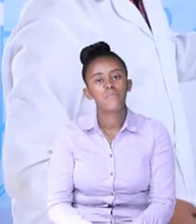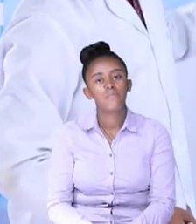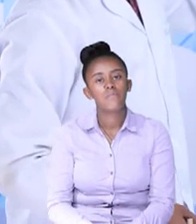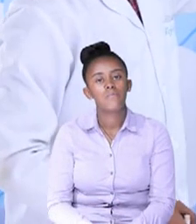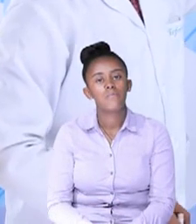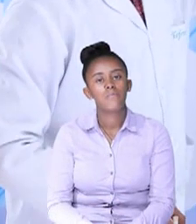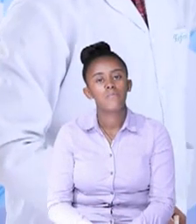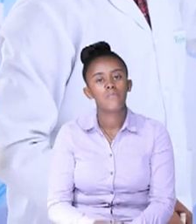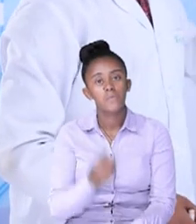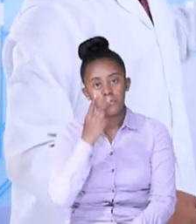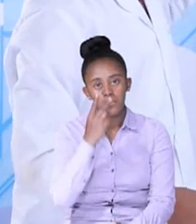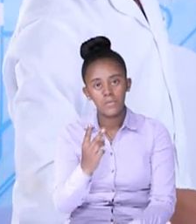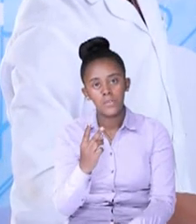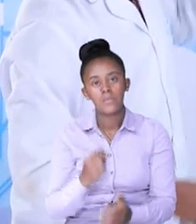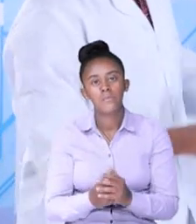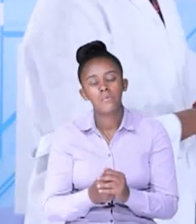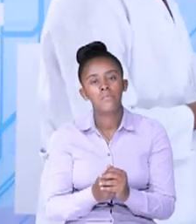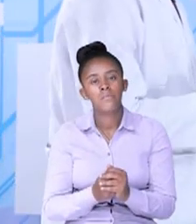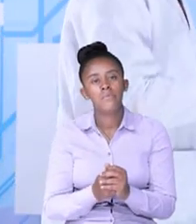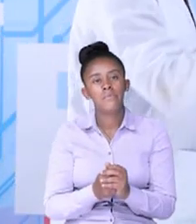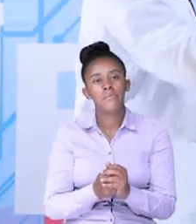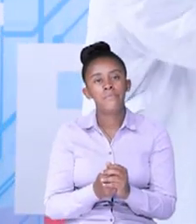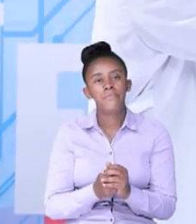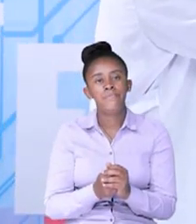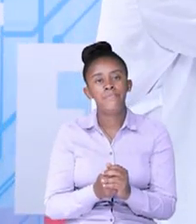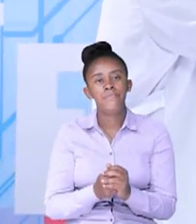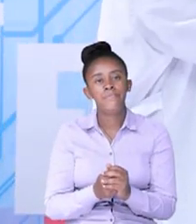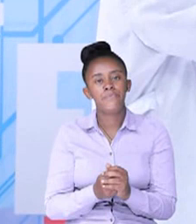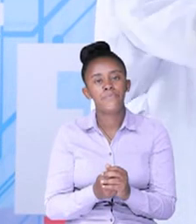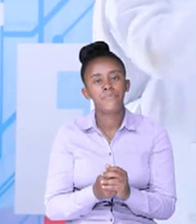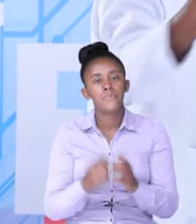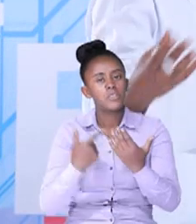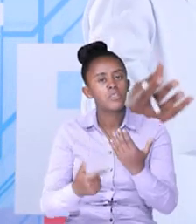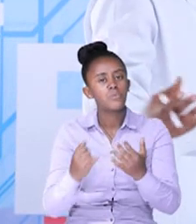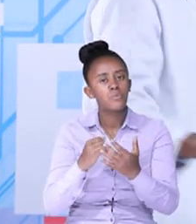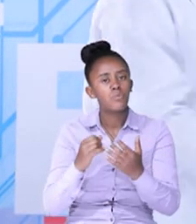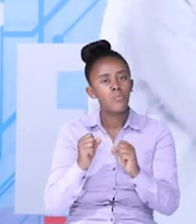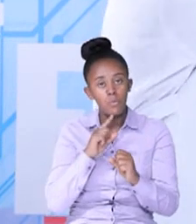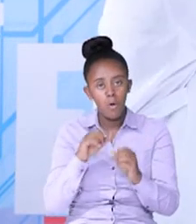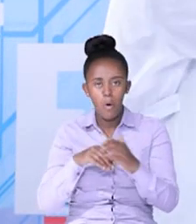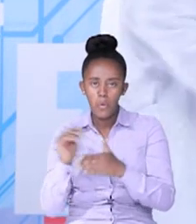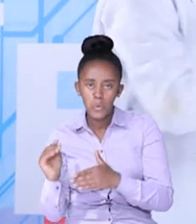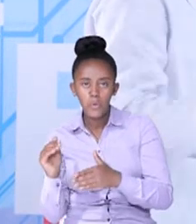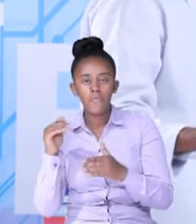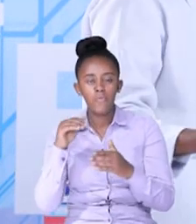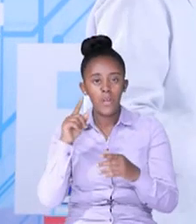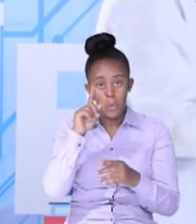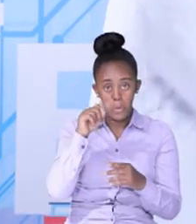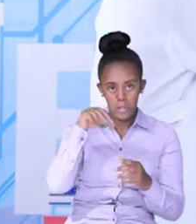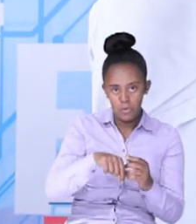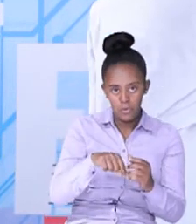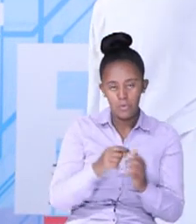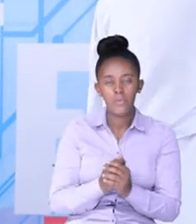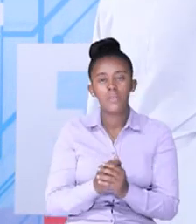Look at here. We have a uniform magnetic field which is acting again into the page. By the way, it's possible to take it out of the page upward, downward.